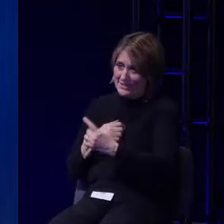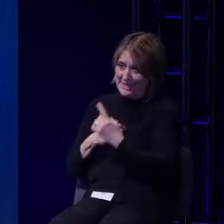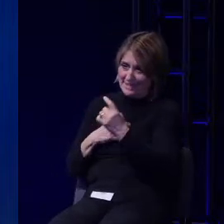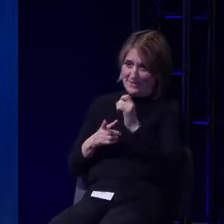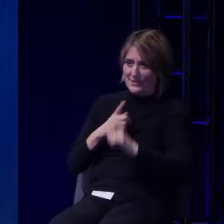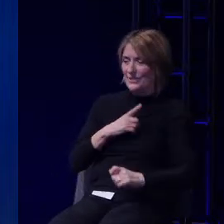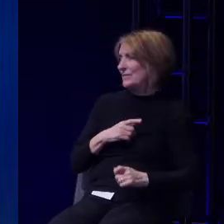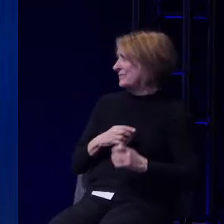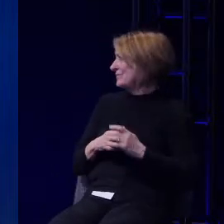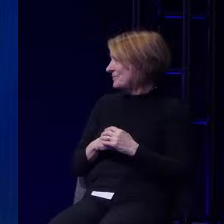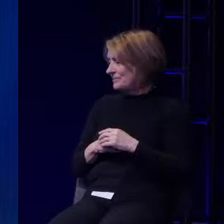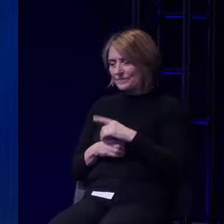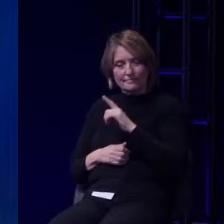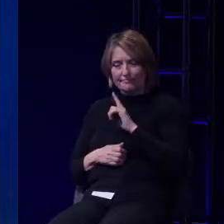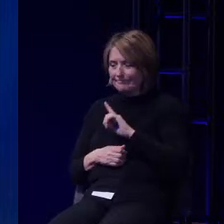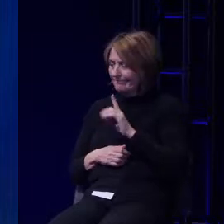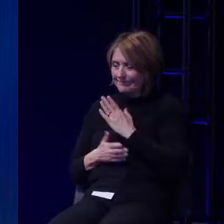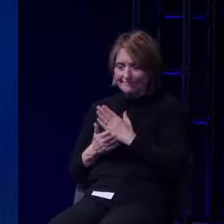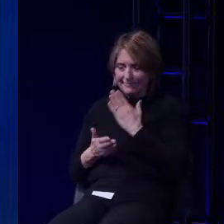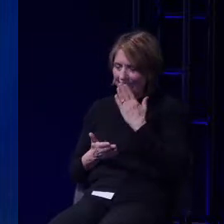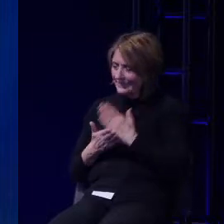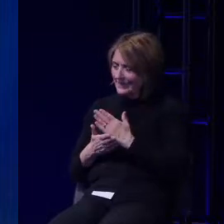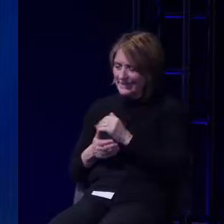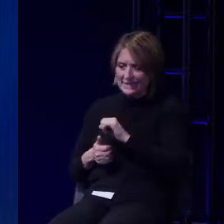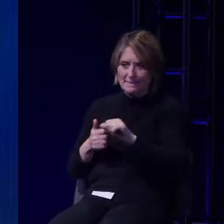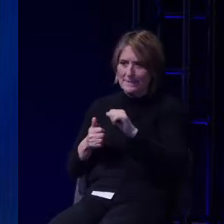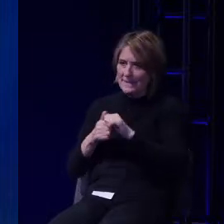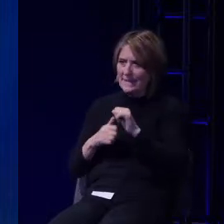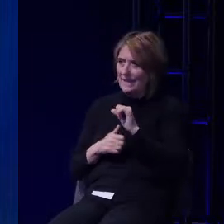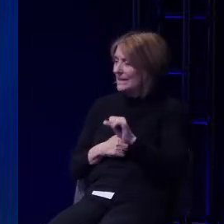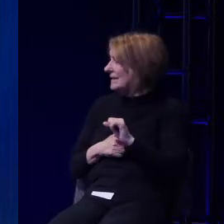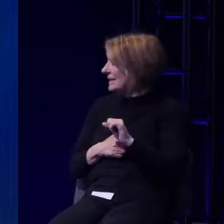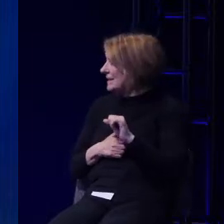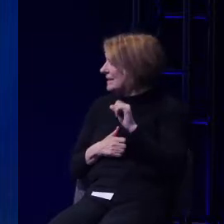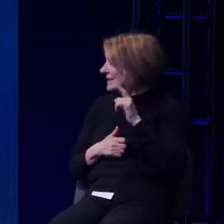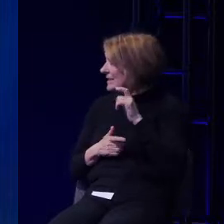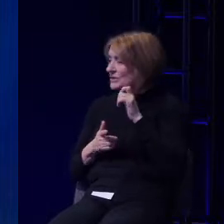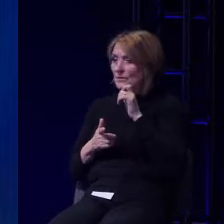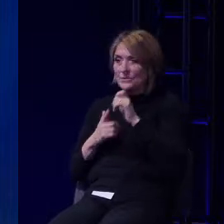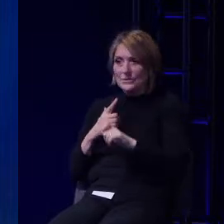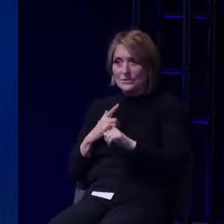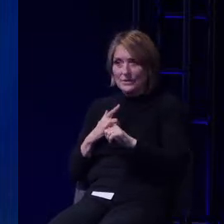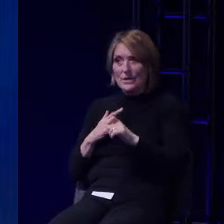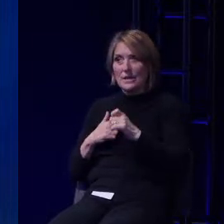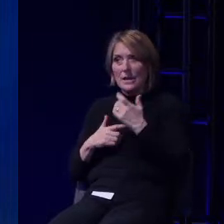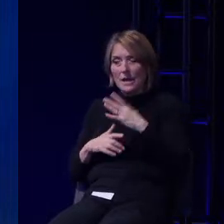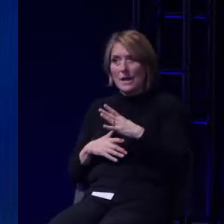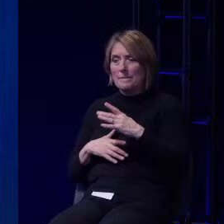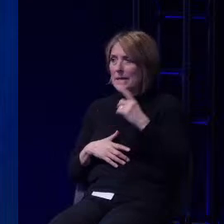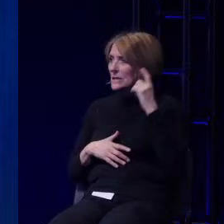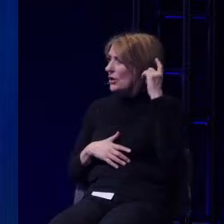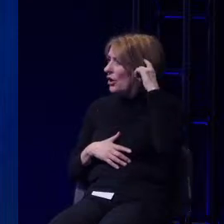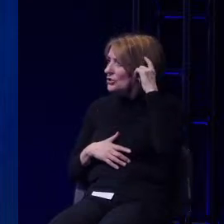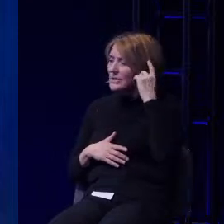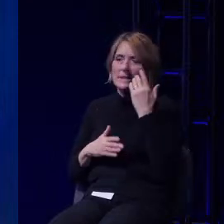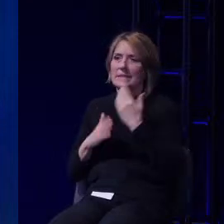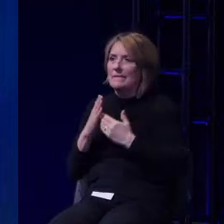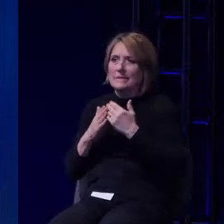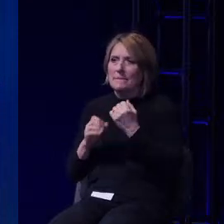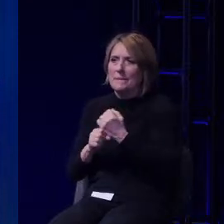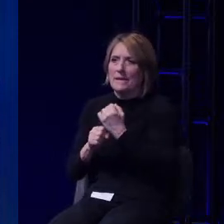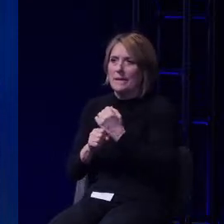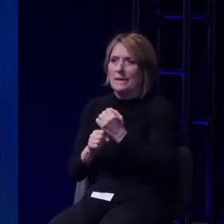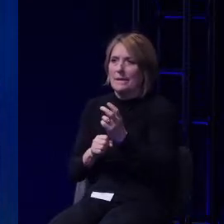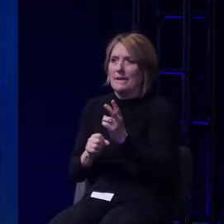But better. He did it better. And did you make a film quite like that again, Sean? Well, no, I made a conscious effort to never make a film like that. All right,